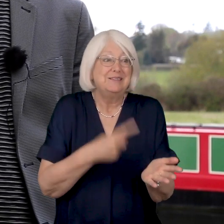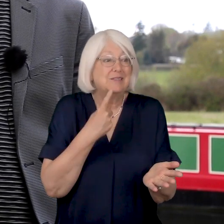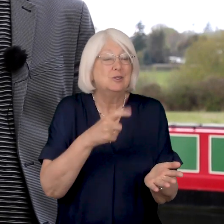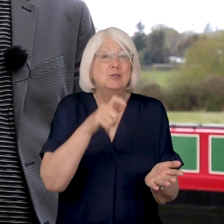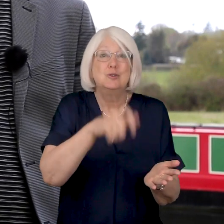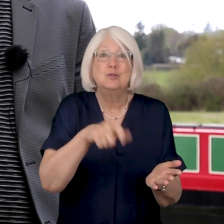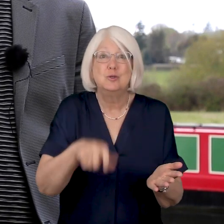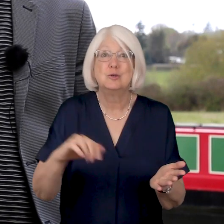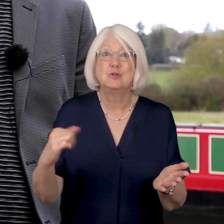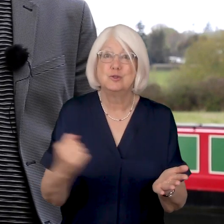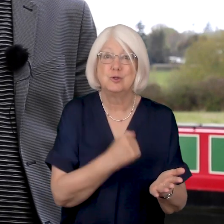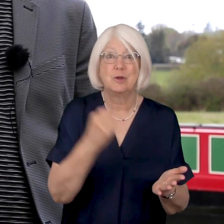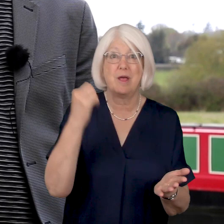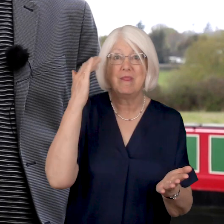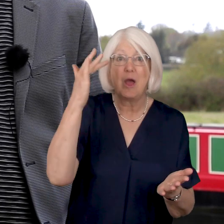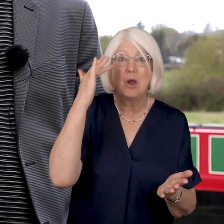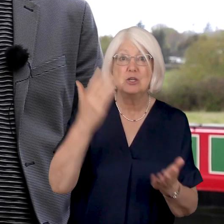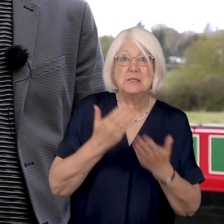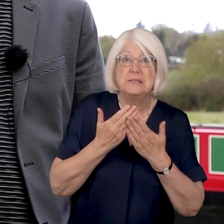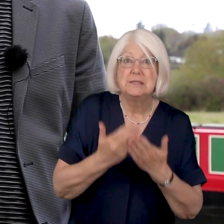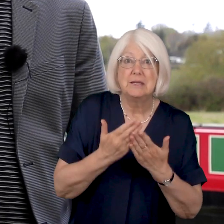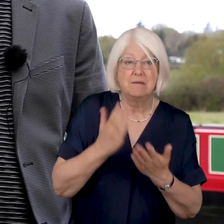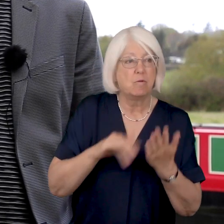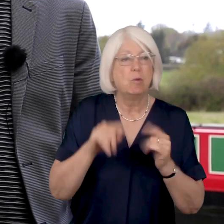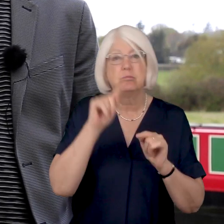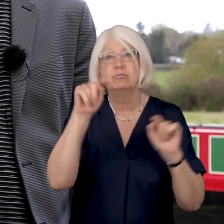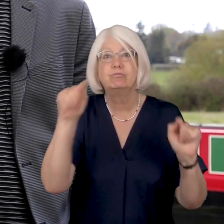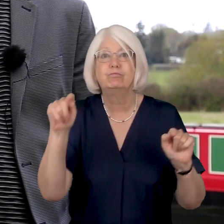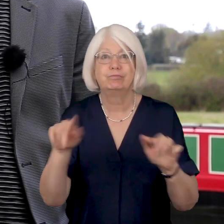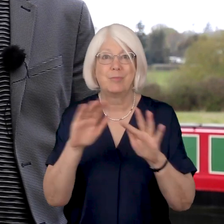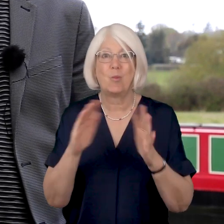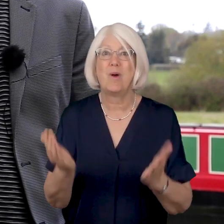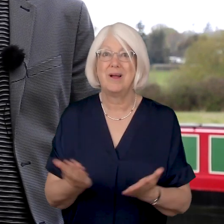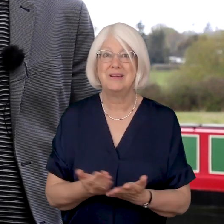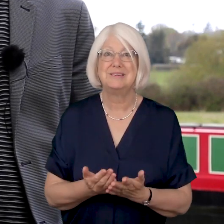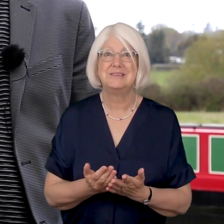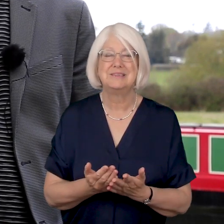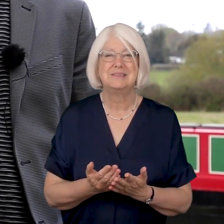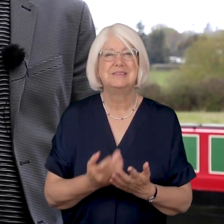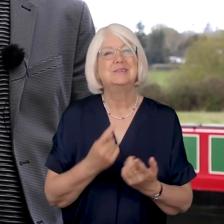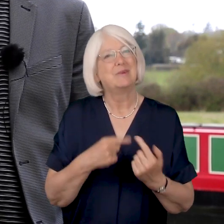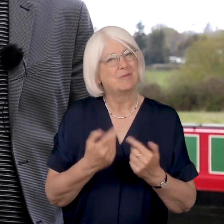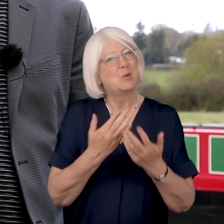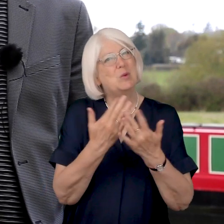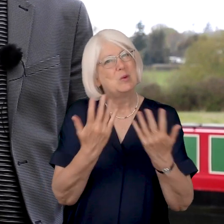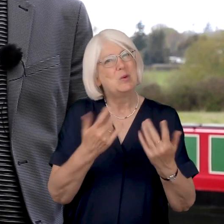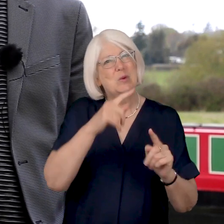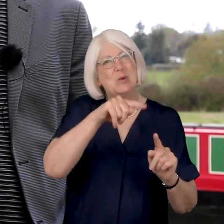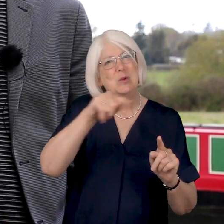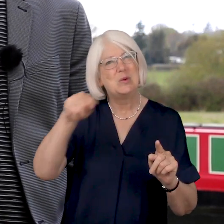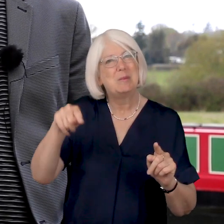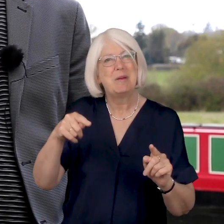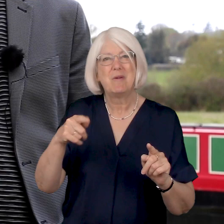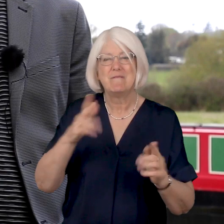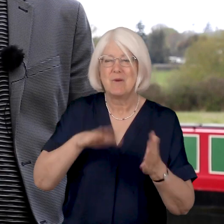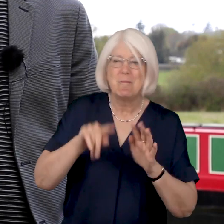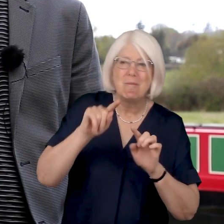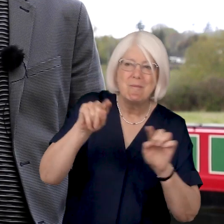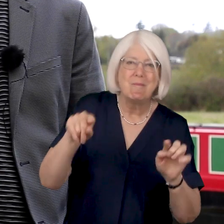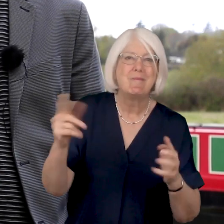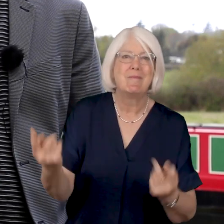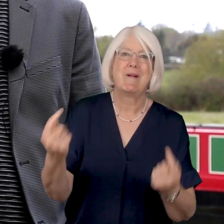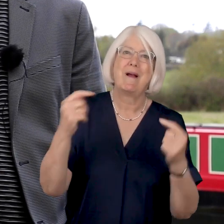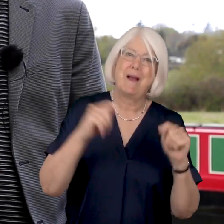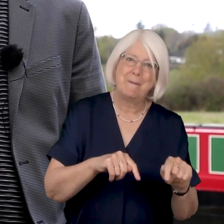So we love exposing students to that, and we have many people from other parts of the world passing through and in our courses.